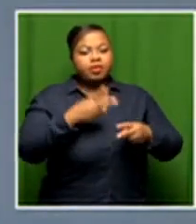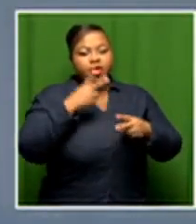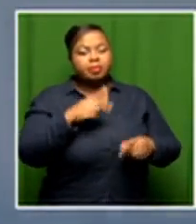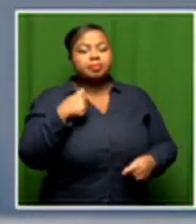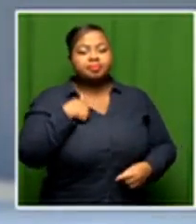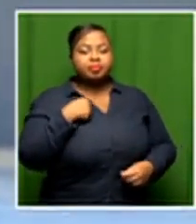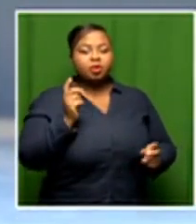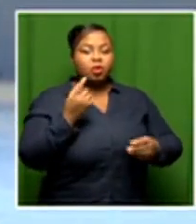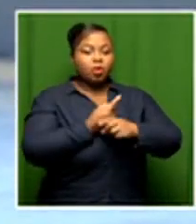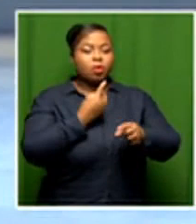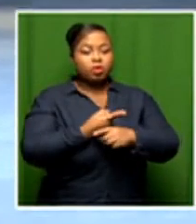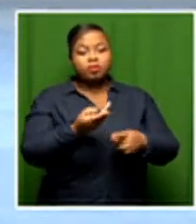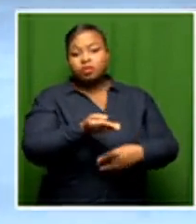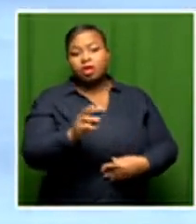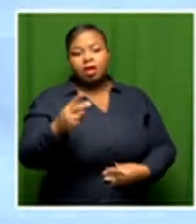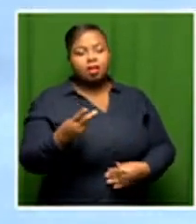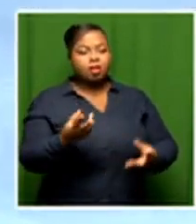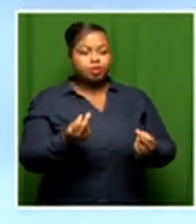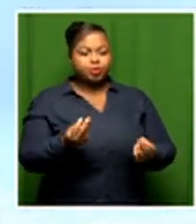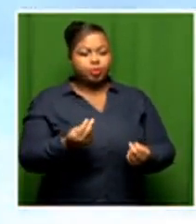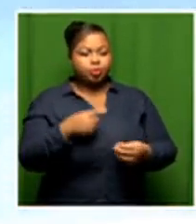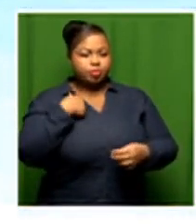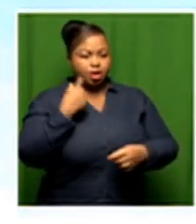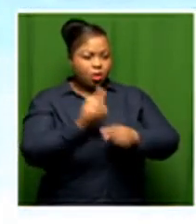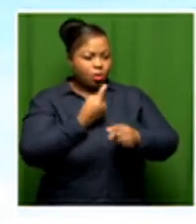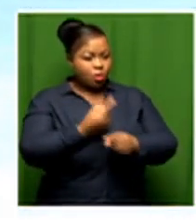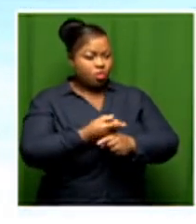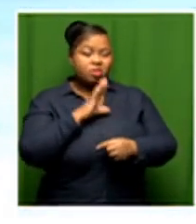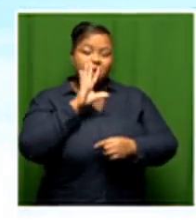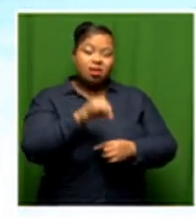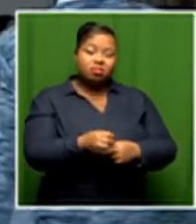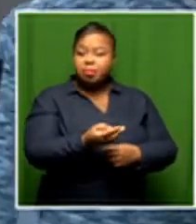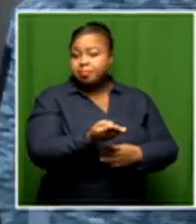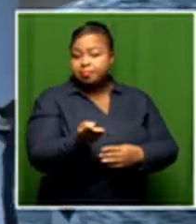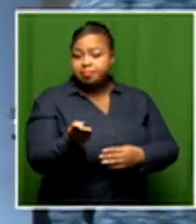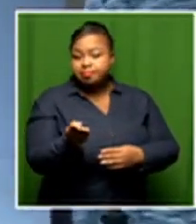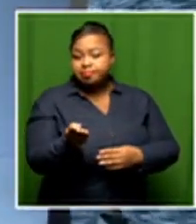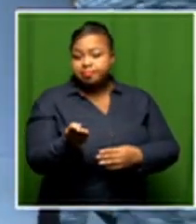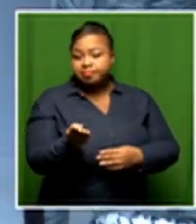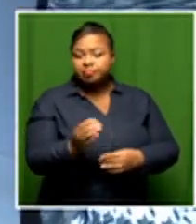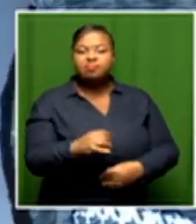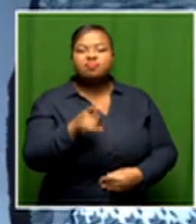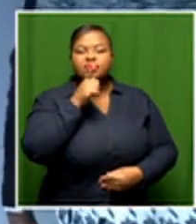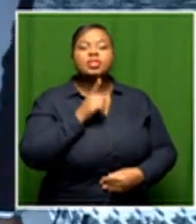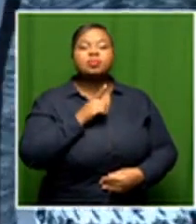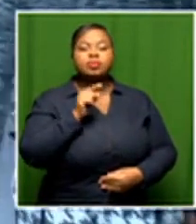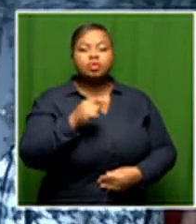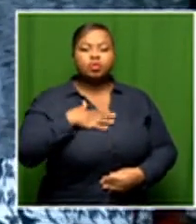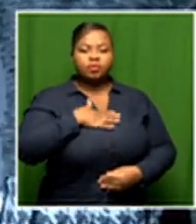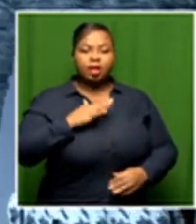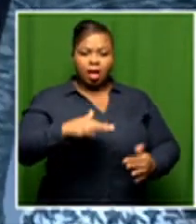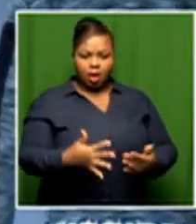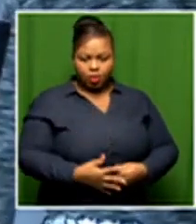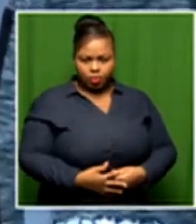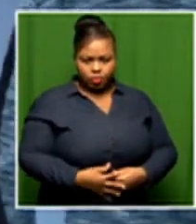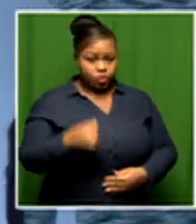to my, especially fellow young and coming designers, I always ask them, guys, tell me, how do you feel? Do